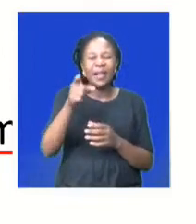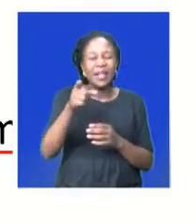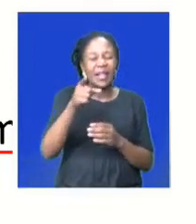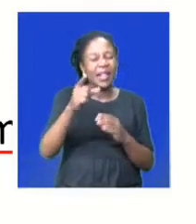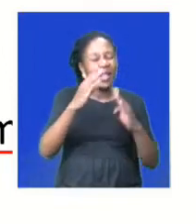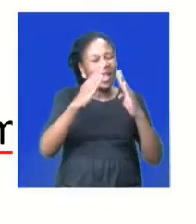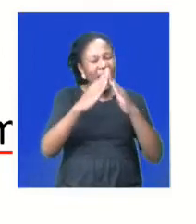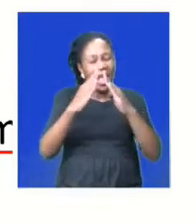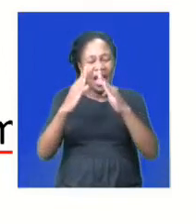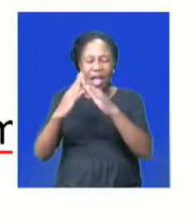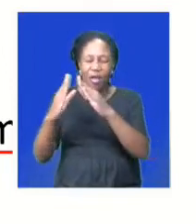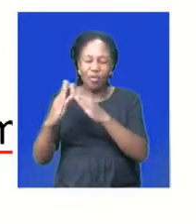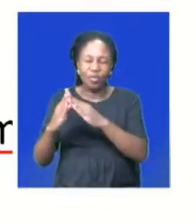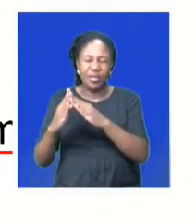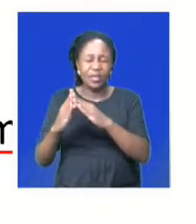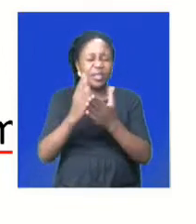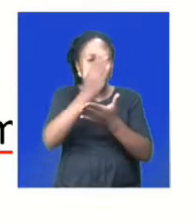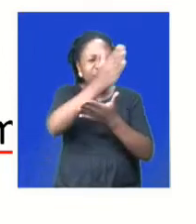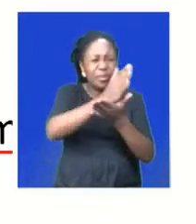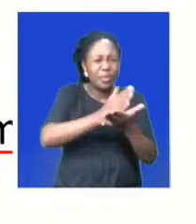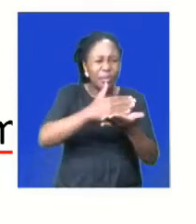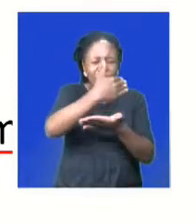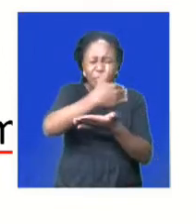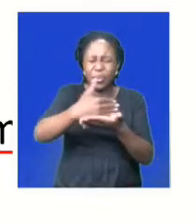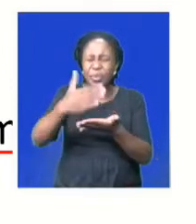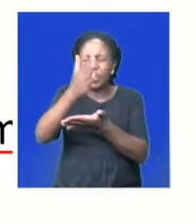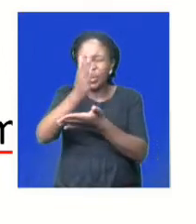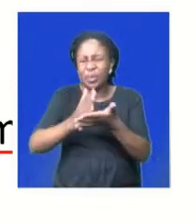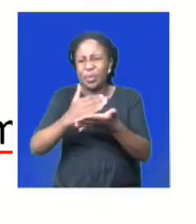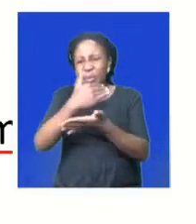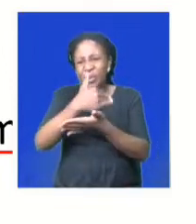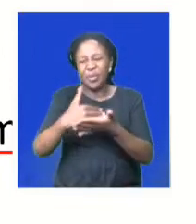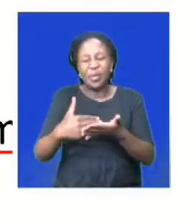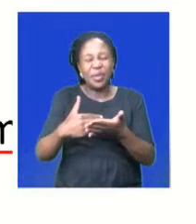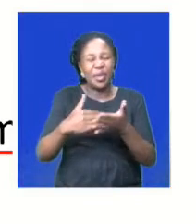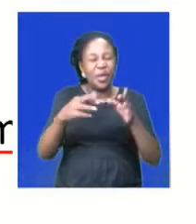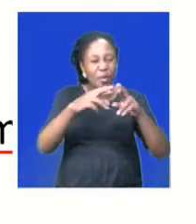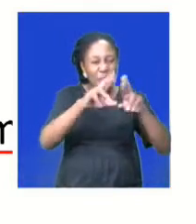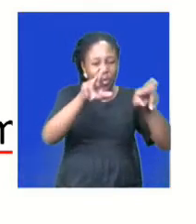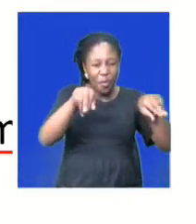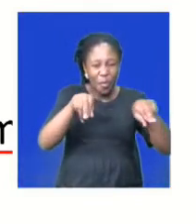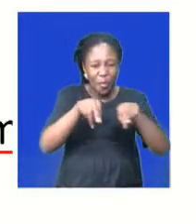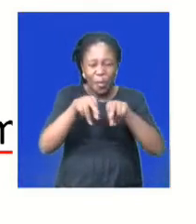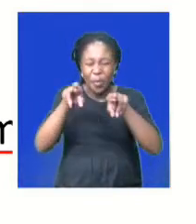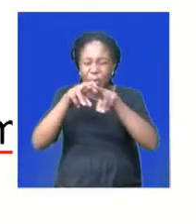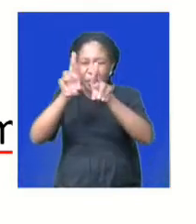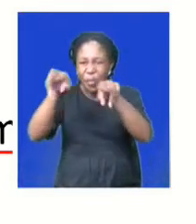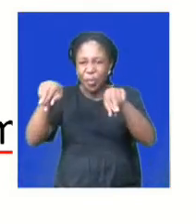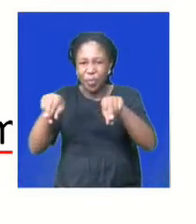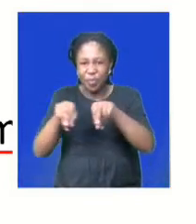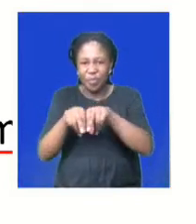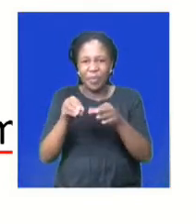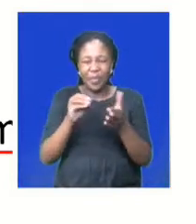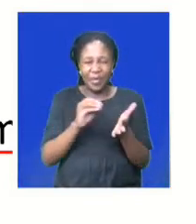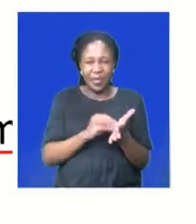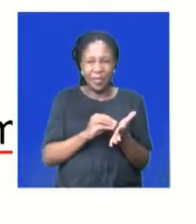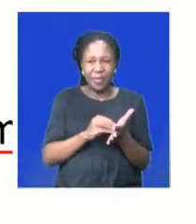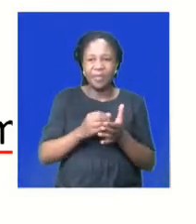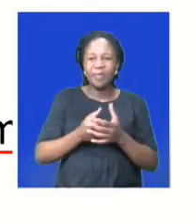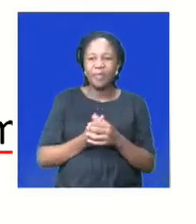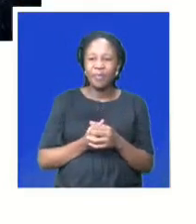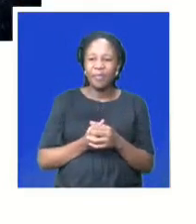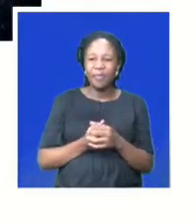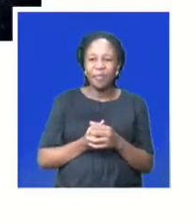into rooms. Is divided into different rooms. Okay, let's